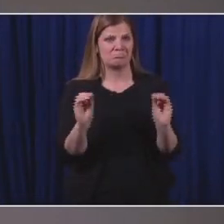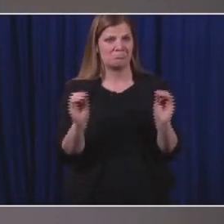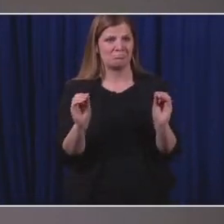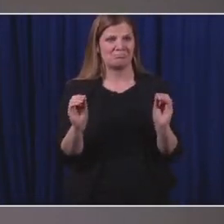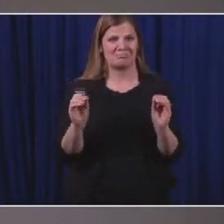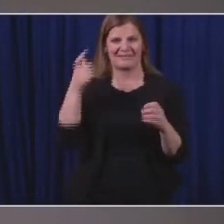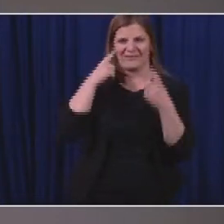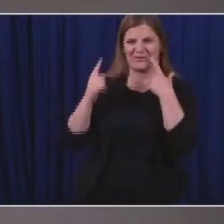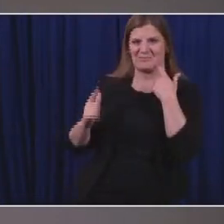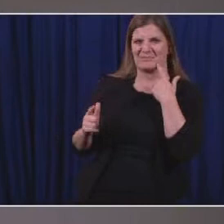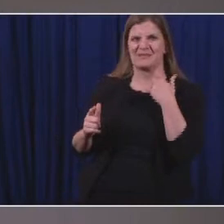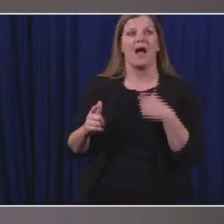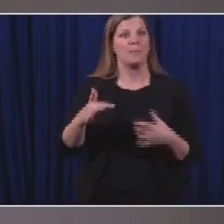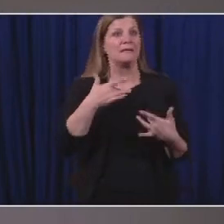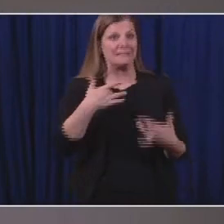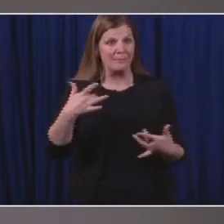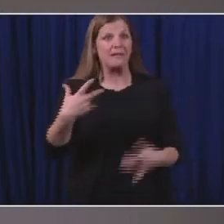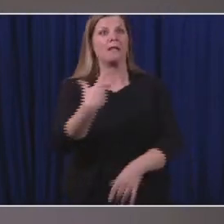unlike usual.